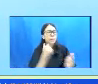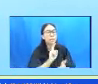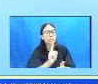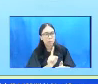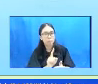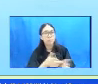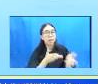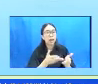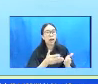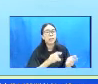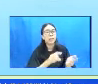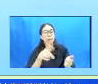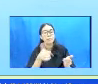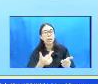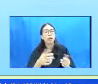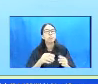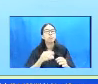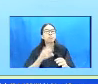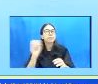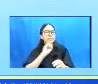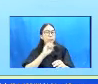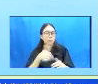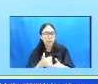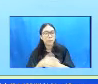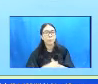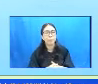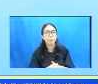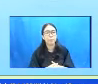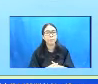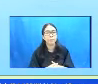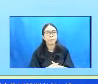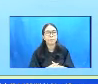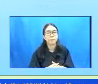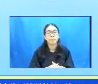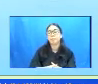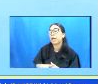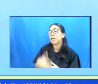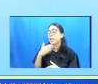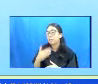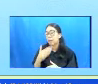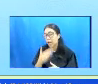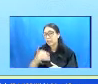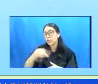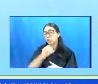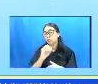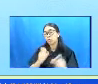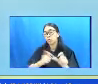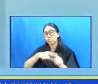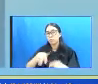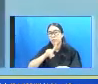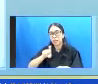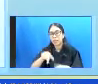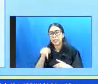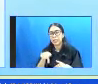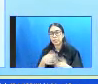basic question. Yeah, thank you, Jos, for the question. This is an important question.